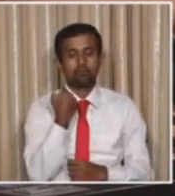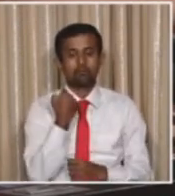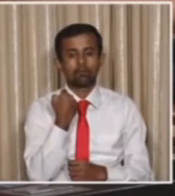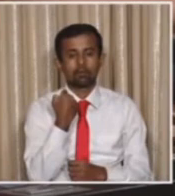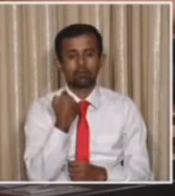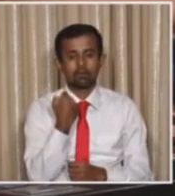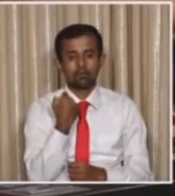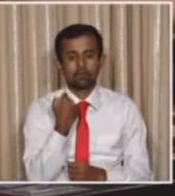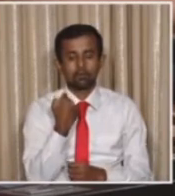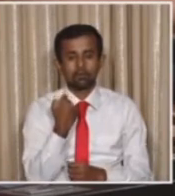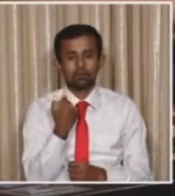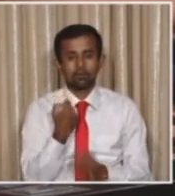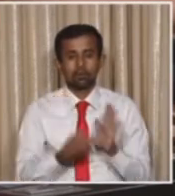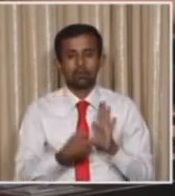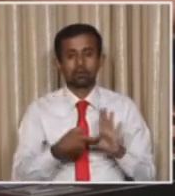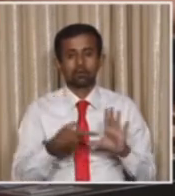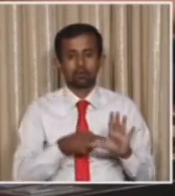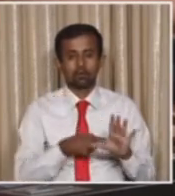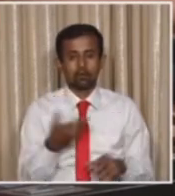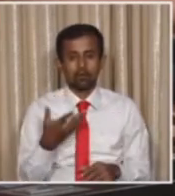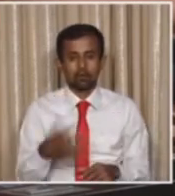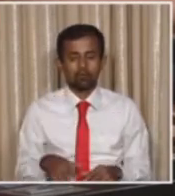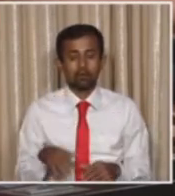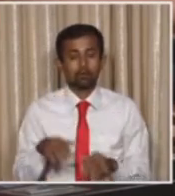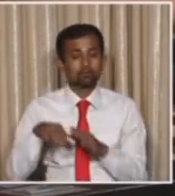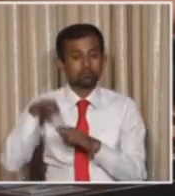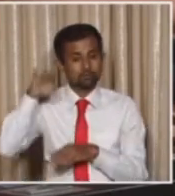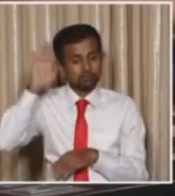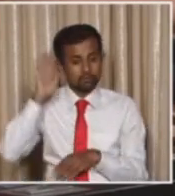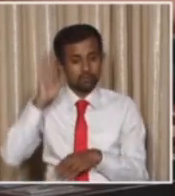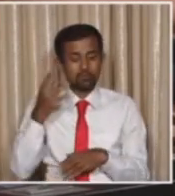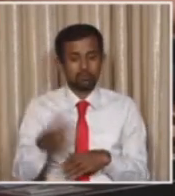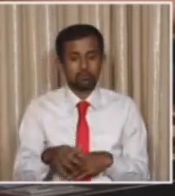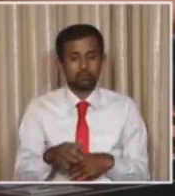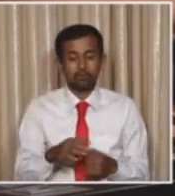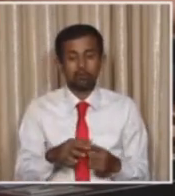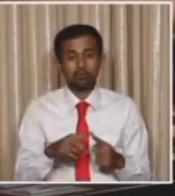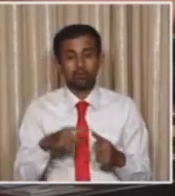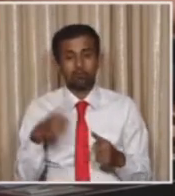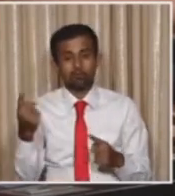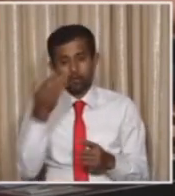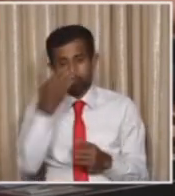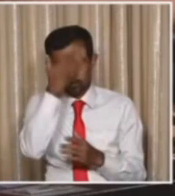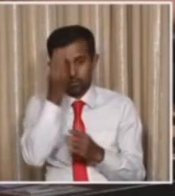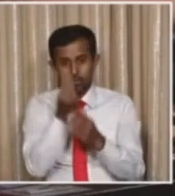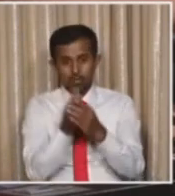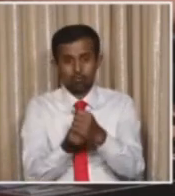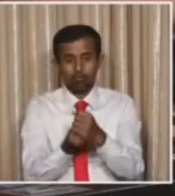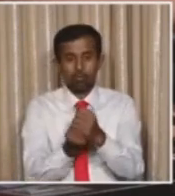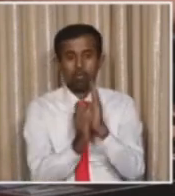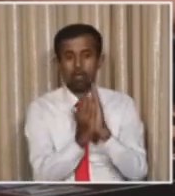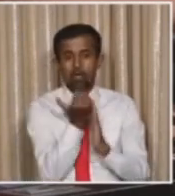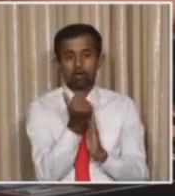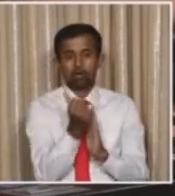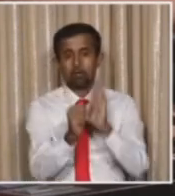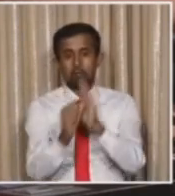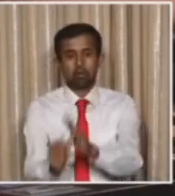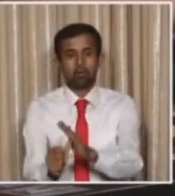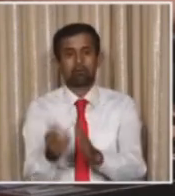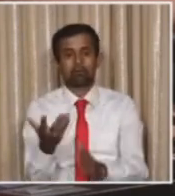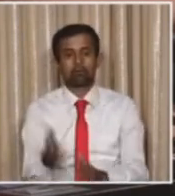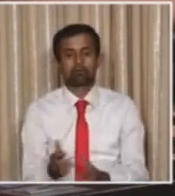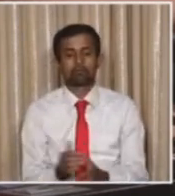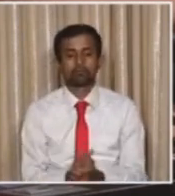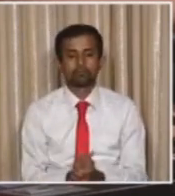who are equally, rightfully, owners of this country. So you chose to behave in that